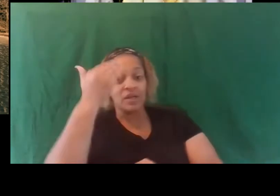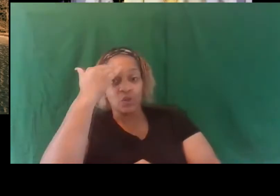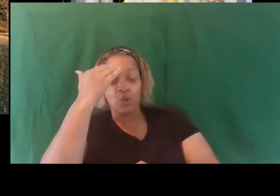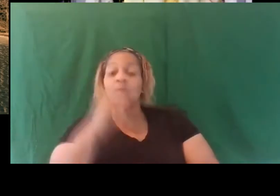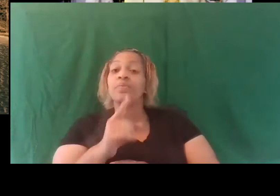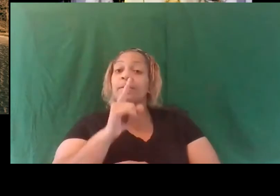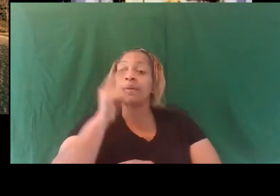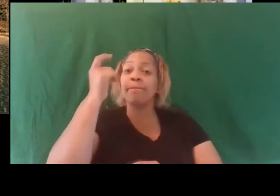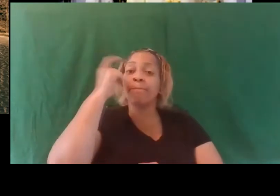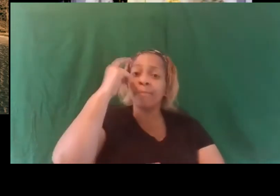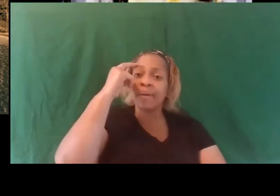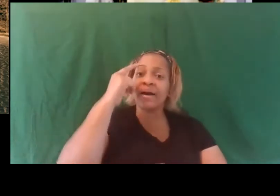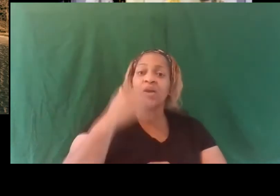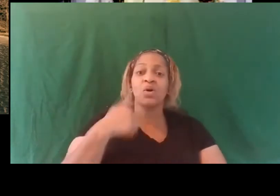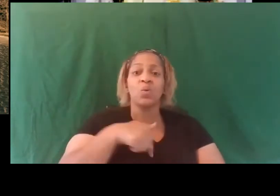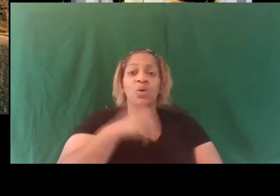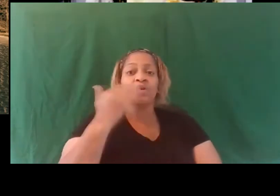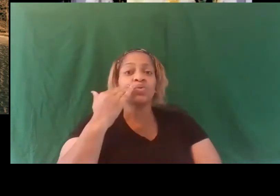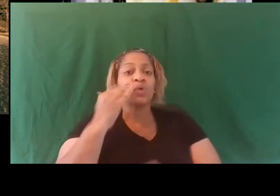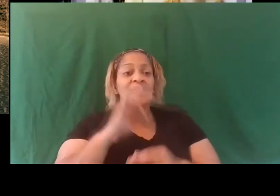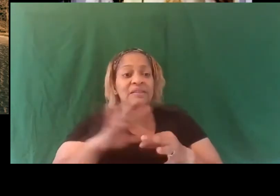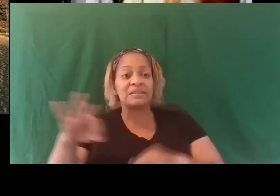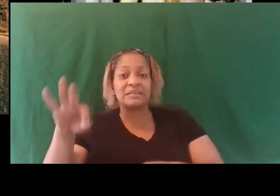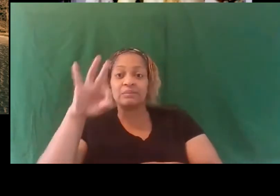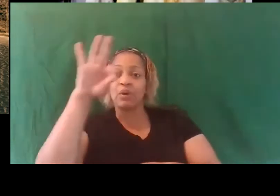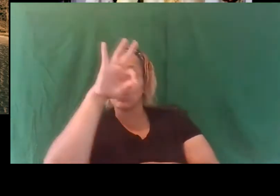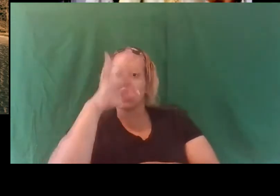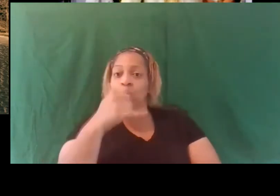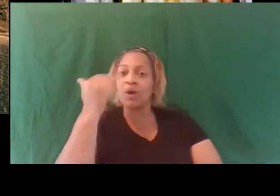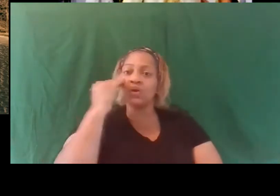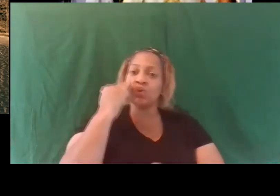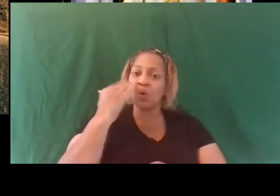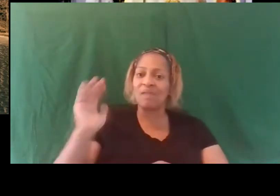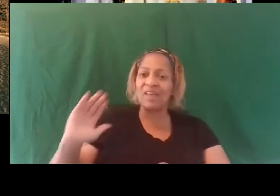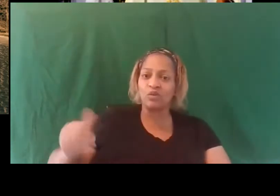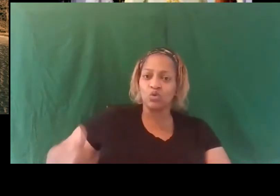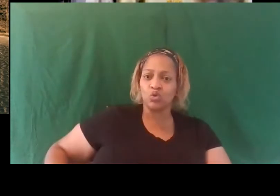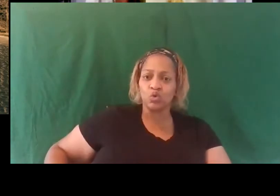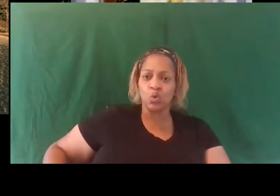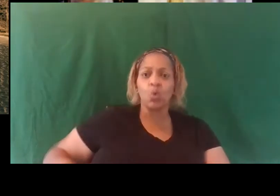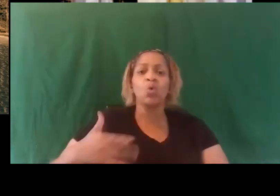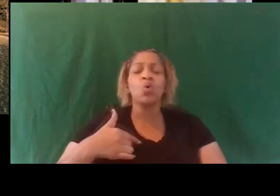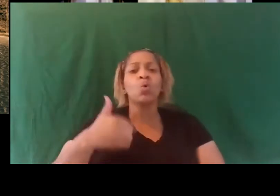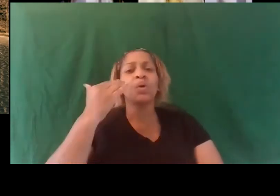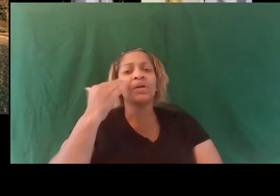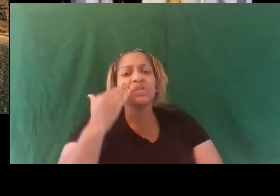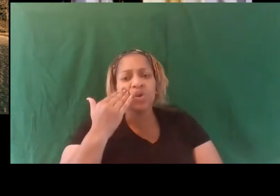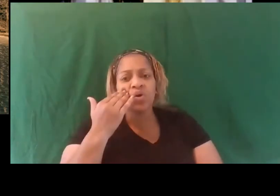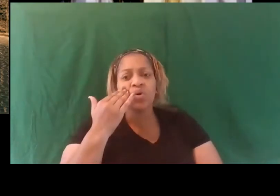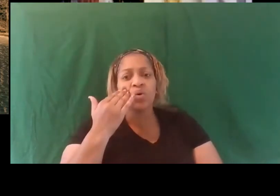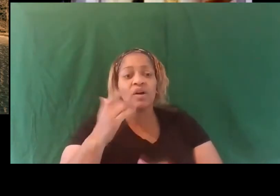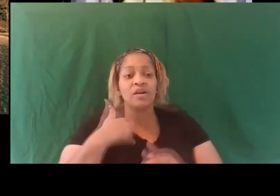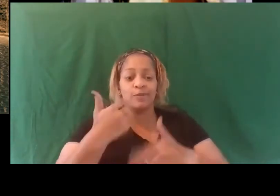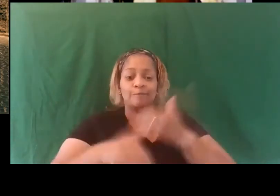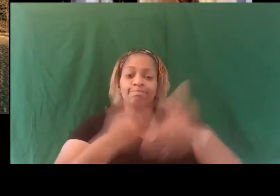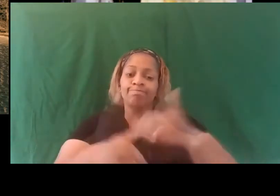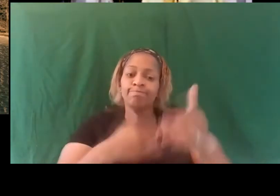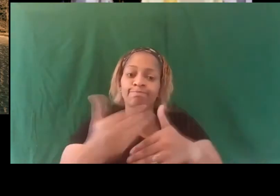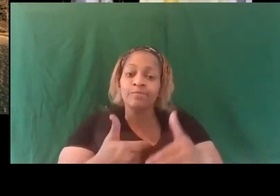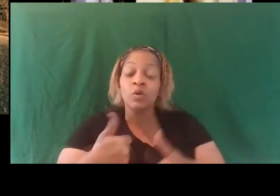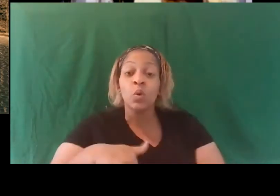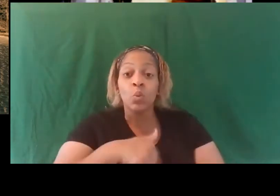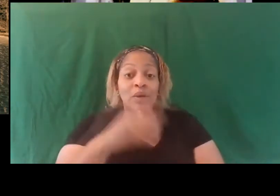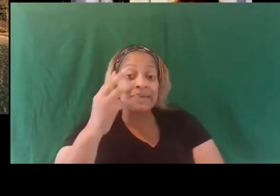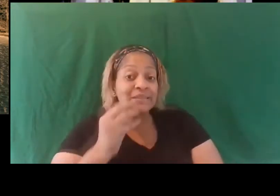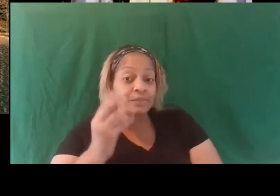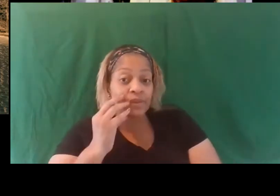in our spirit. We know it in our soul. We know it. And now we live, move, and have our beingness in a way that we now experience it.